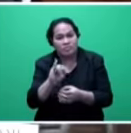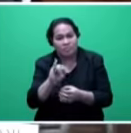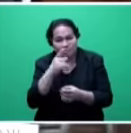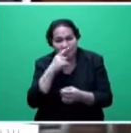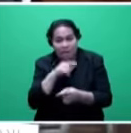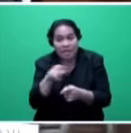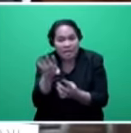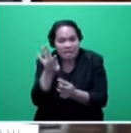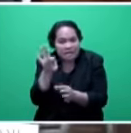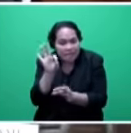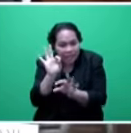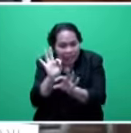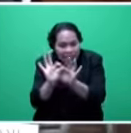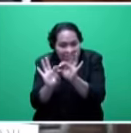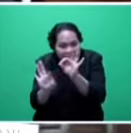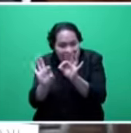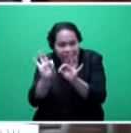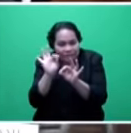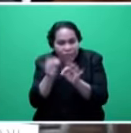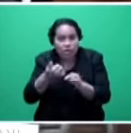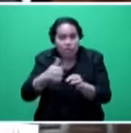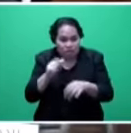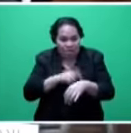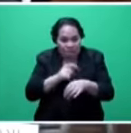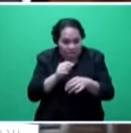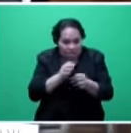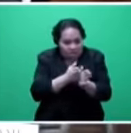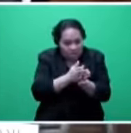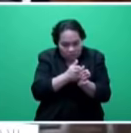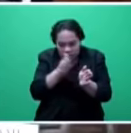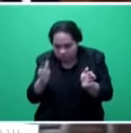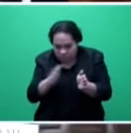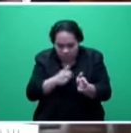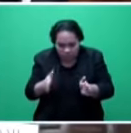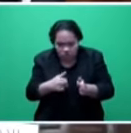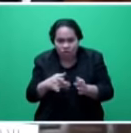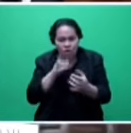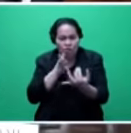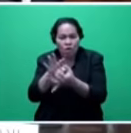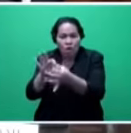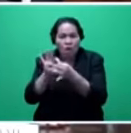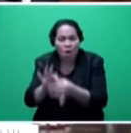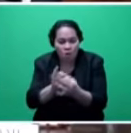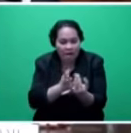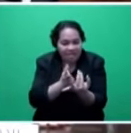is selectively using periods perhaps to choose his own data and agenda.